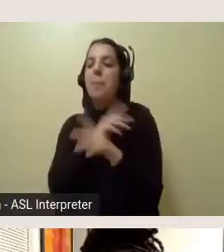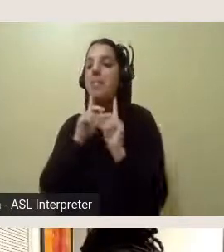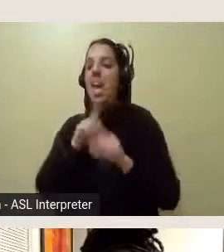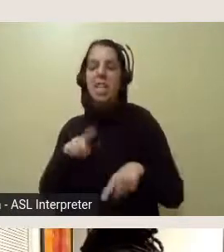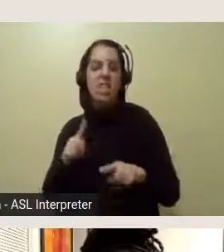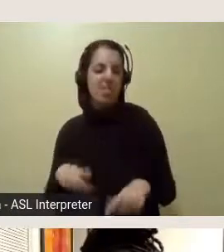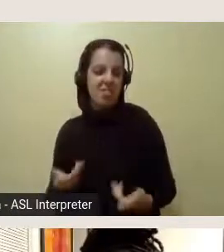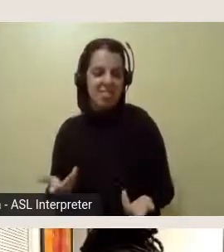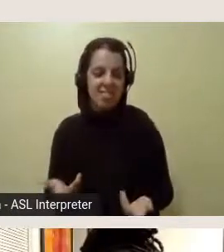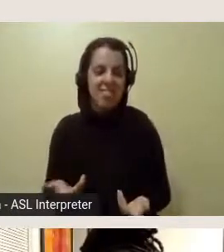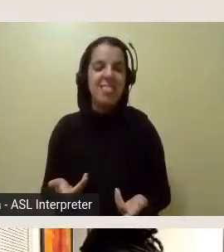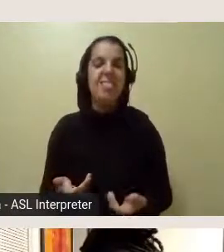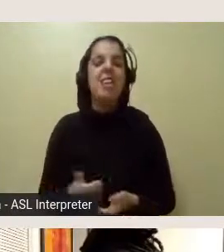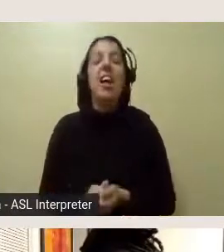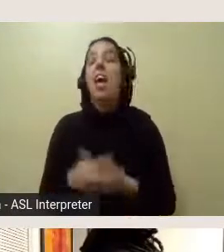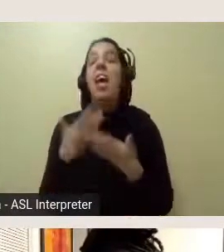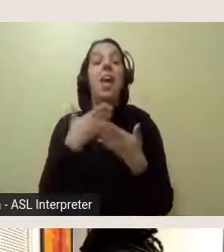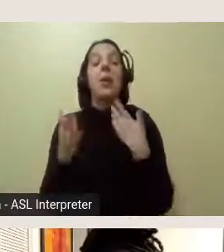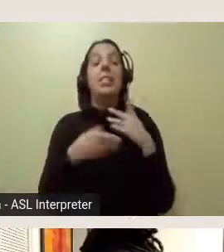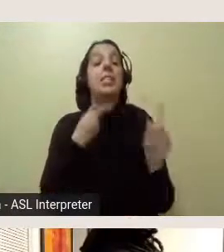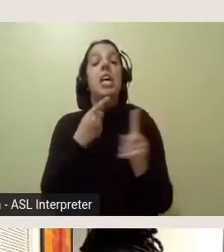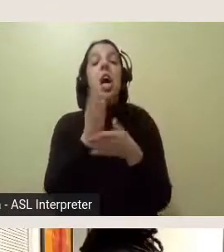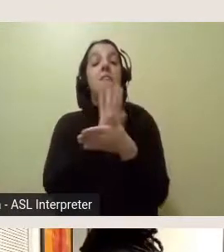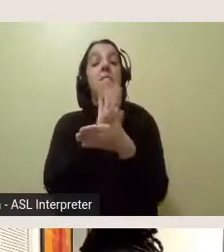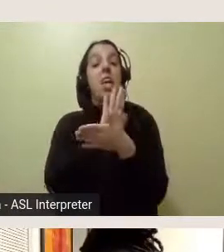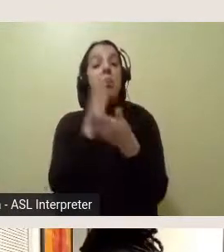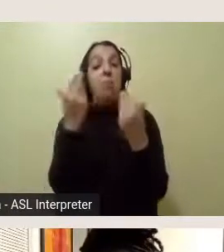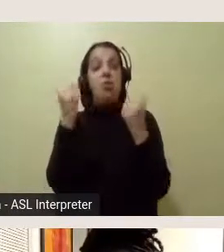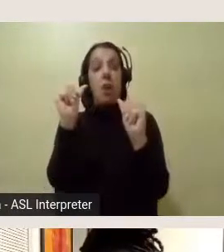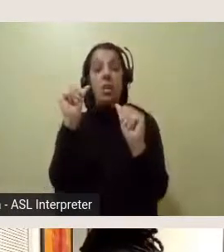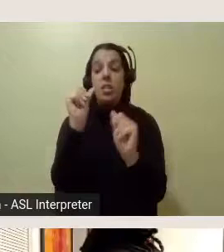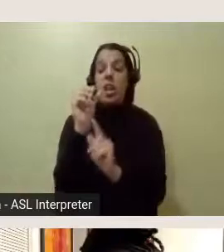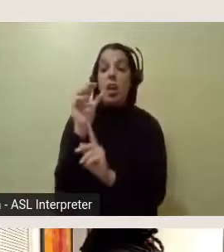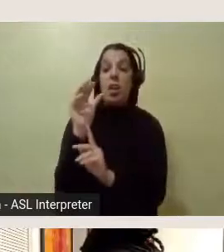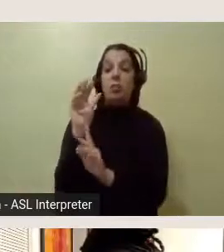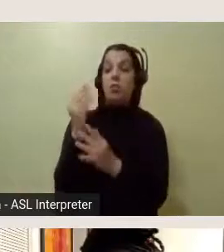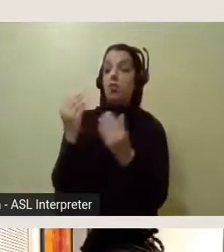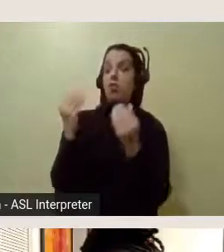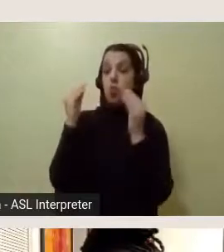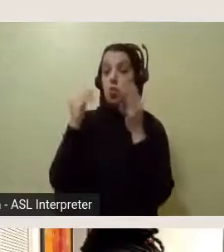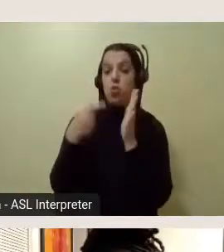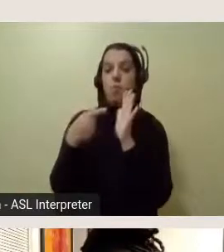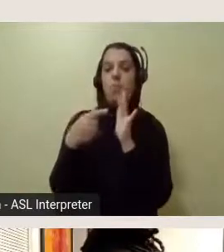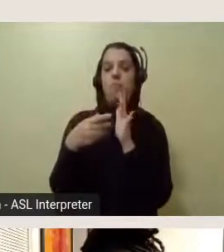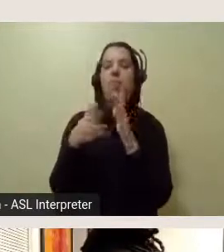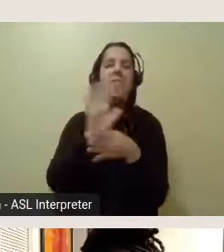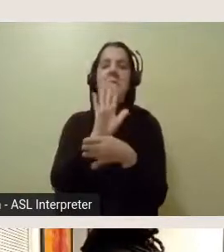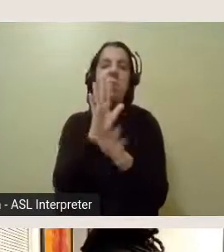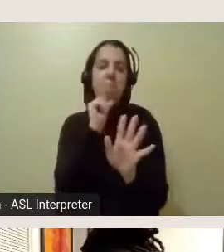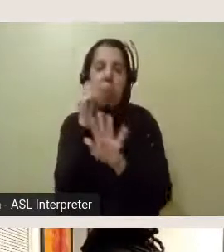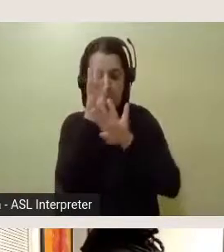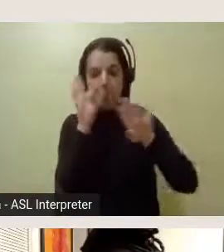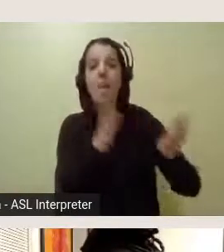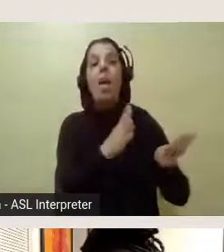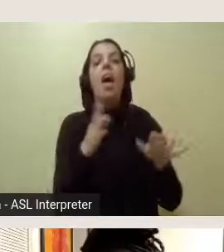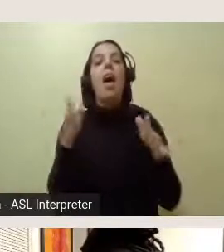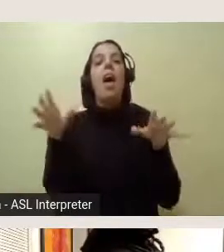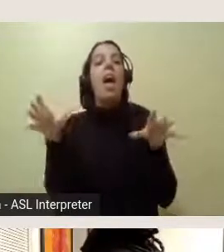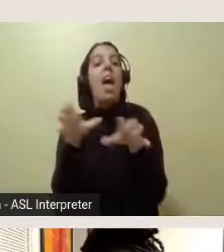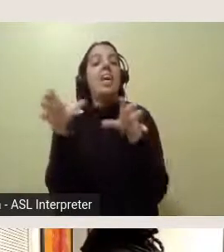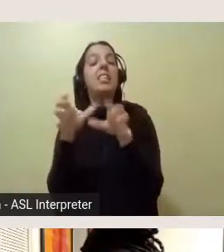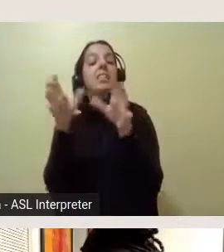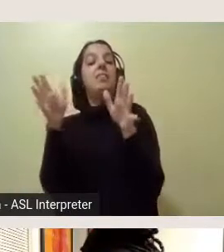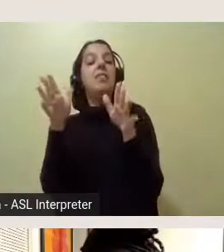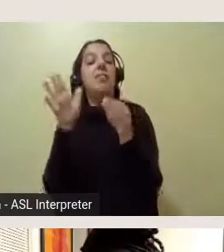know, tries to portray this one officer in this way that, I'm sorry, not the film, the activist, the